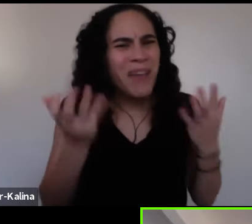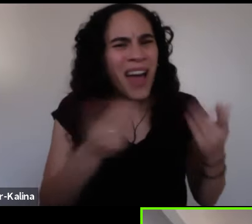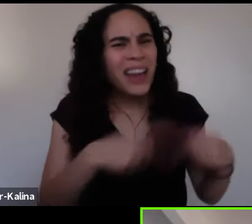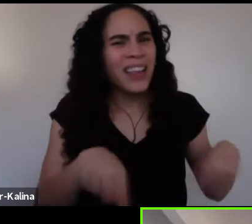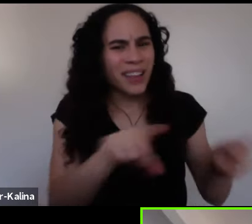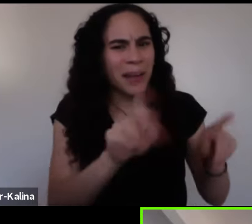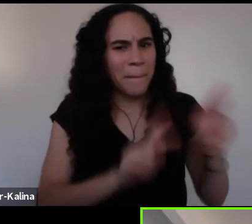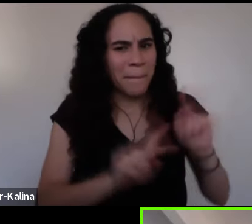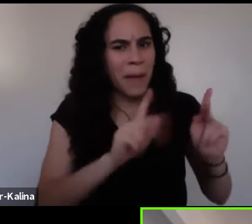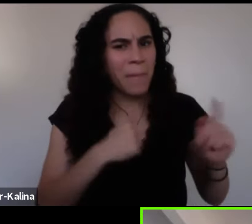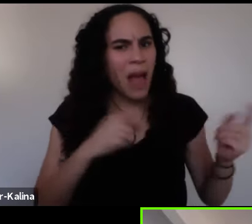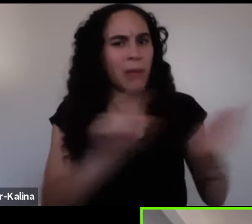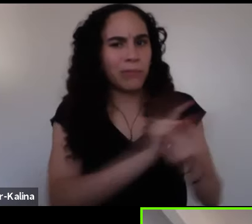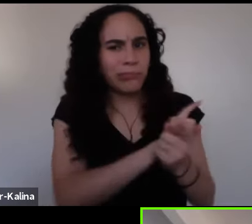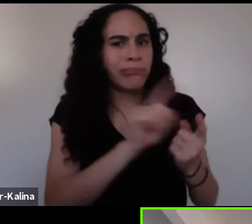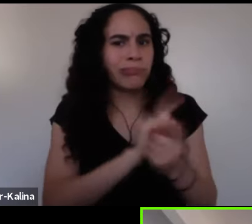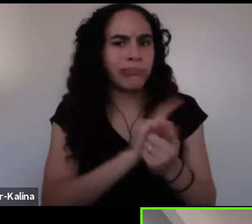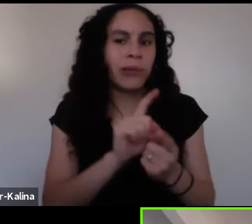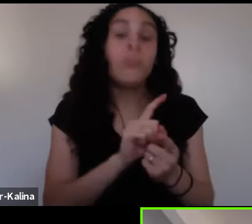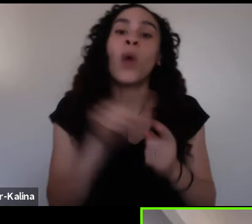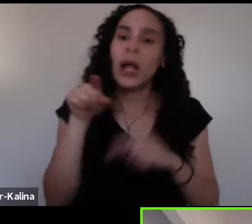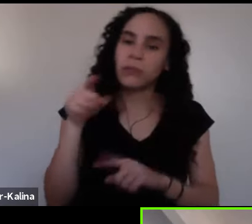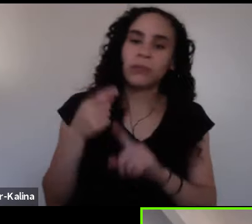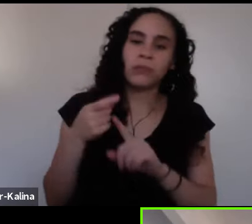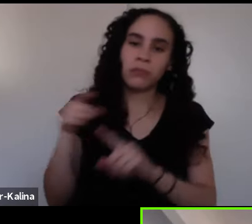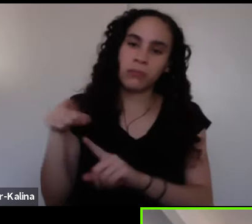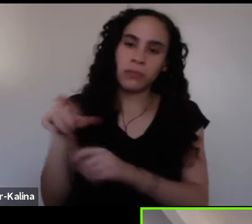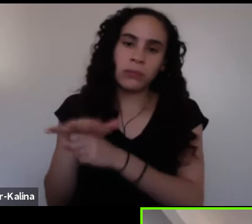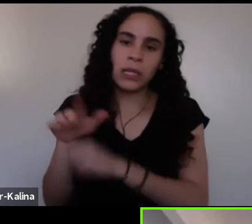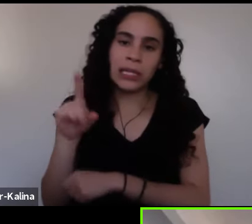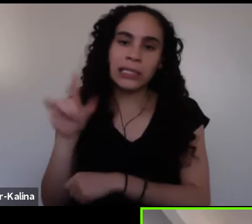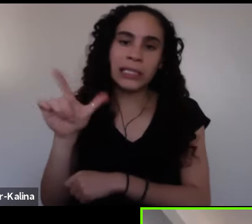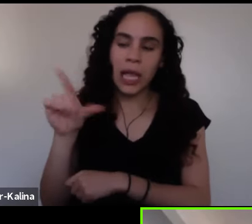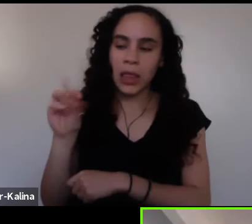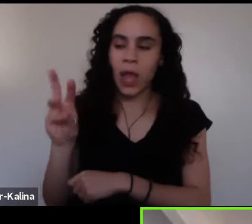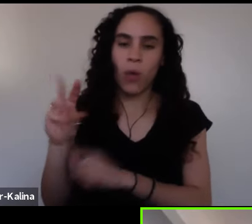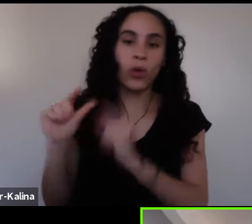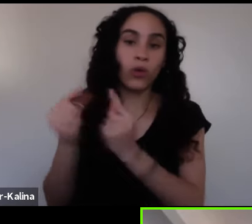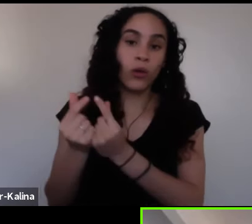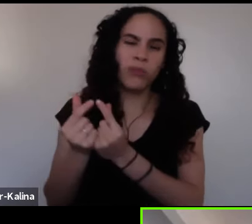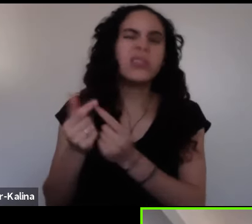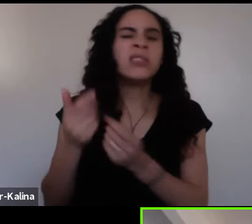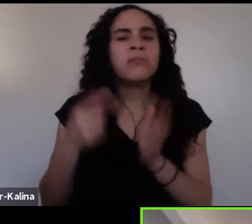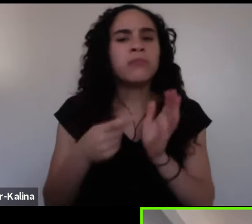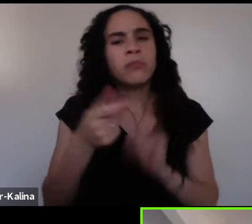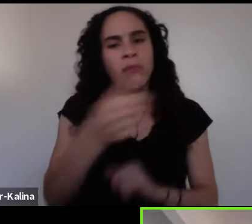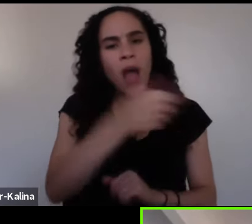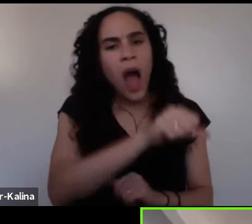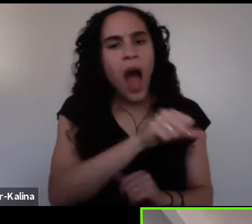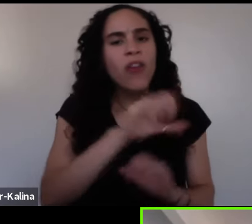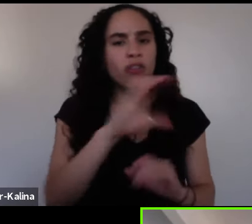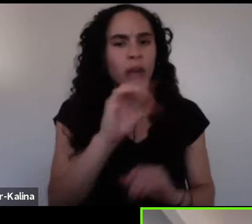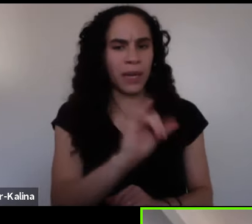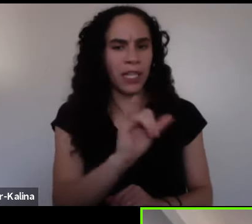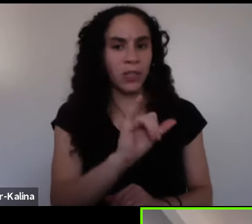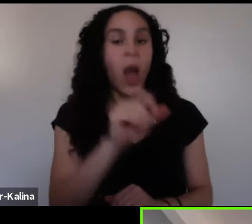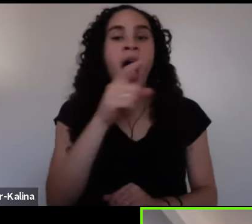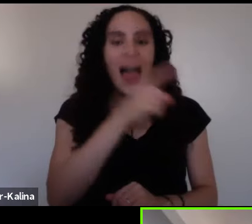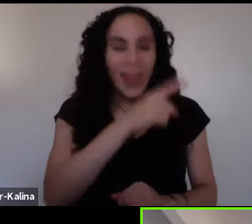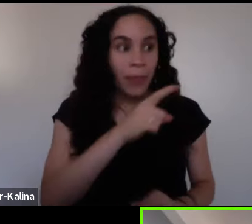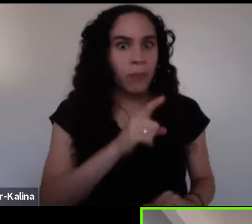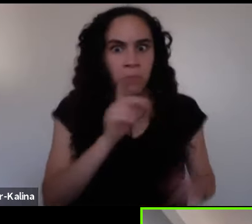met within, at least at Zillow Group, and then some other companies as well, really want to do the right thing for the right